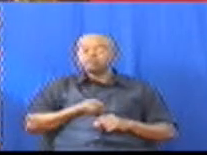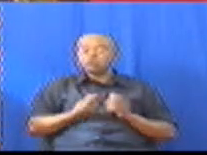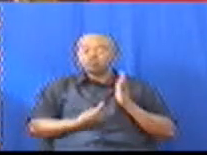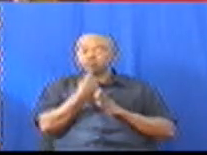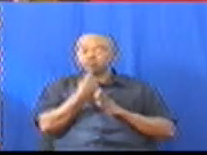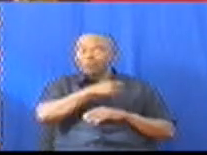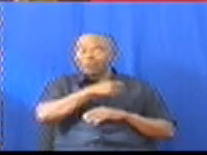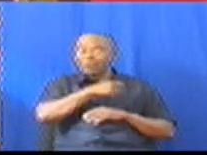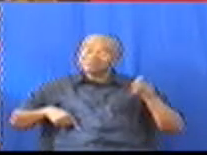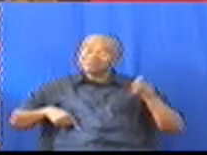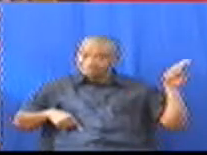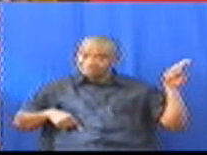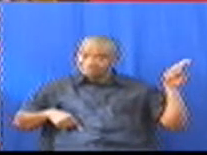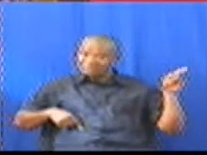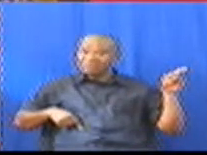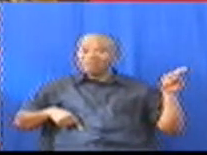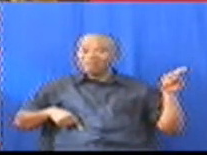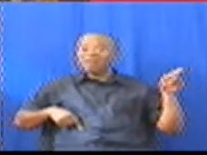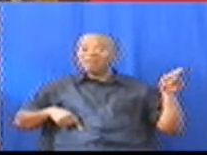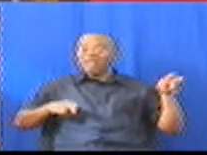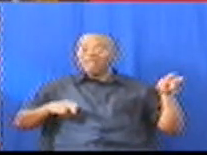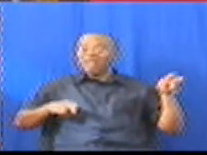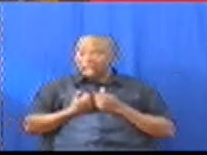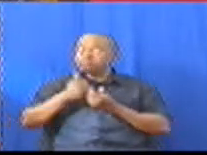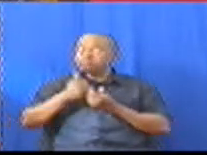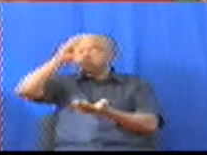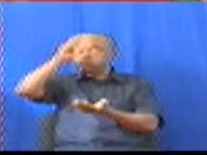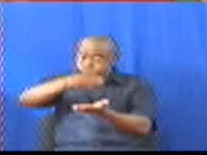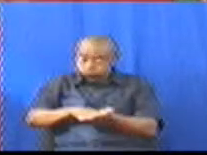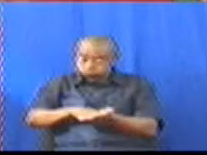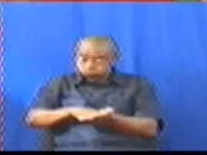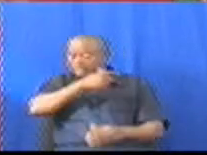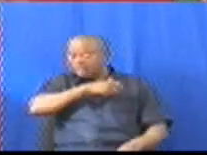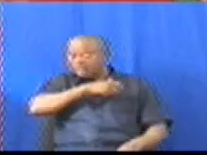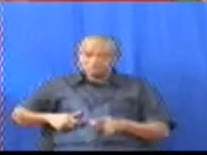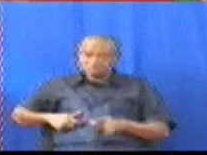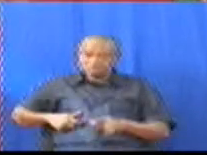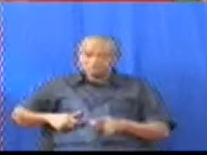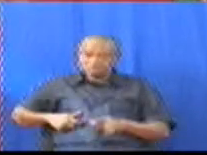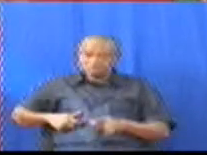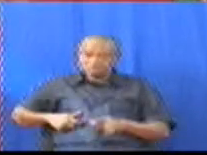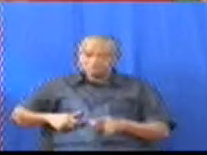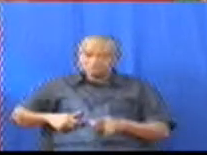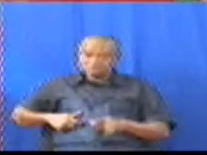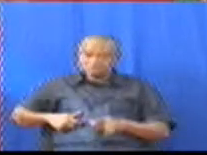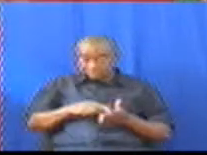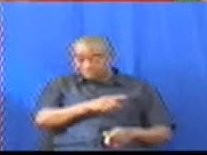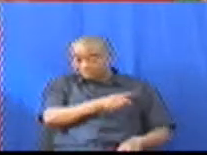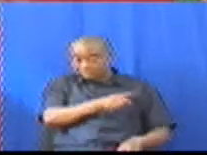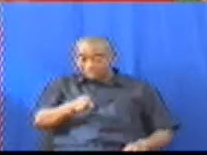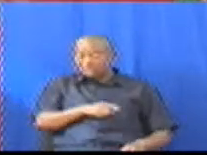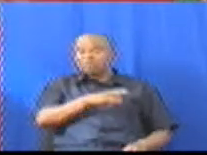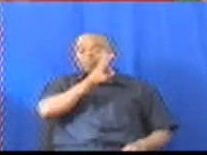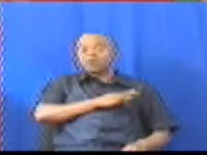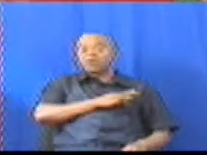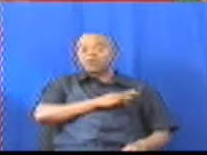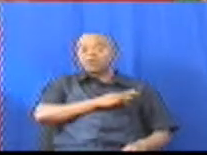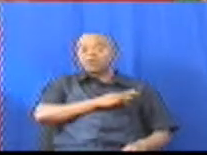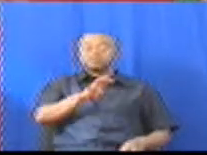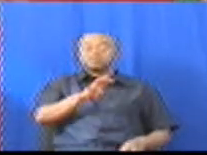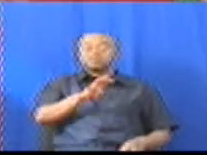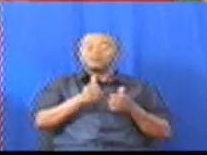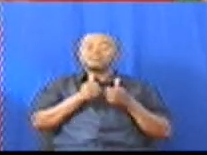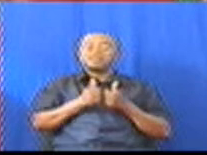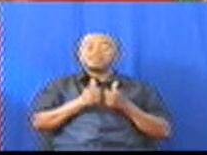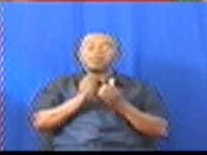kwa kutegemea ruhusa au approval ya president, tayari ni kwamba employees hawa wanaenda kutegemea